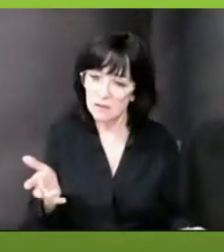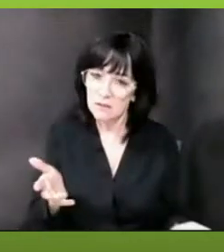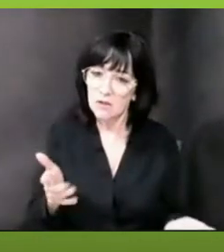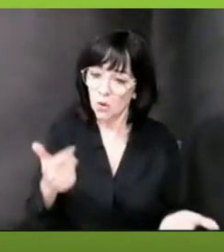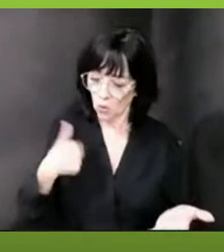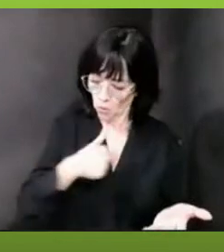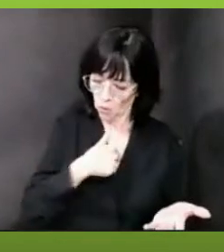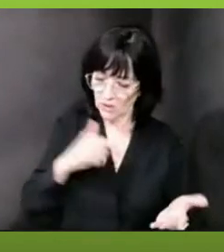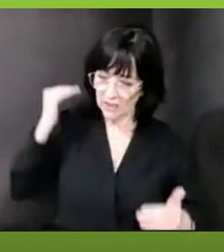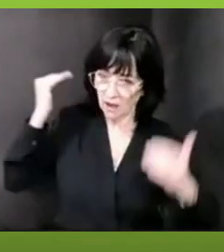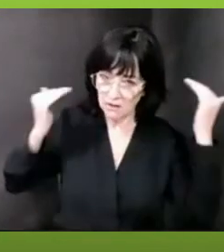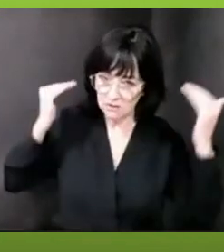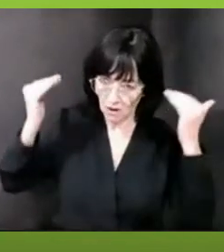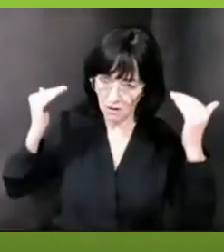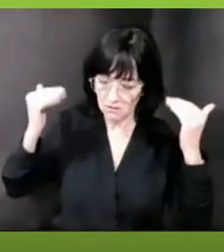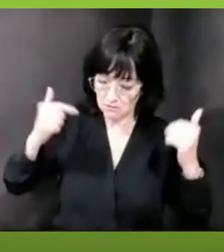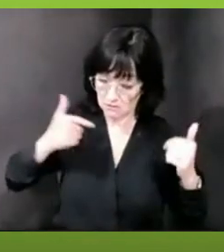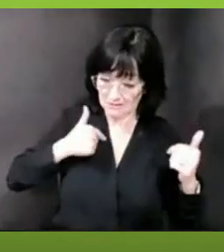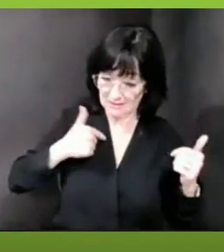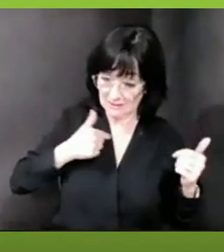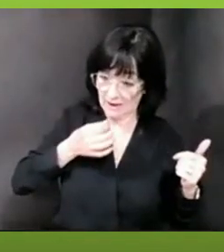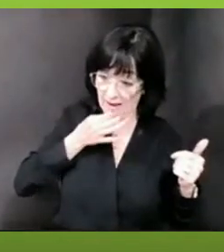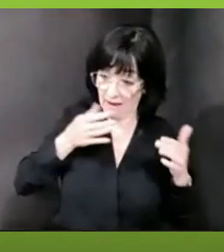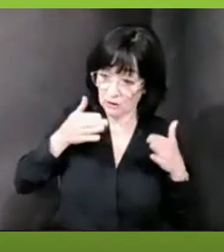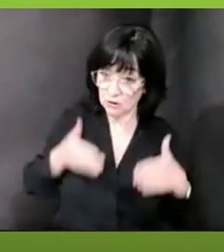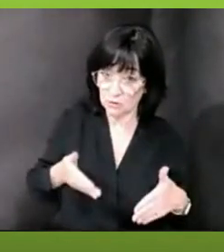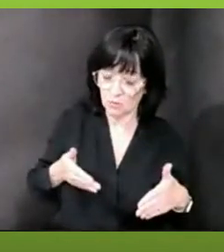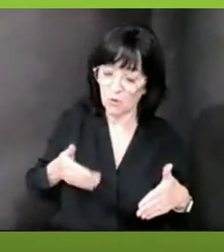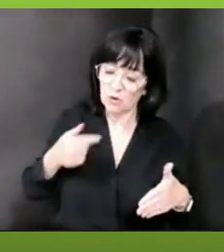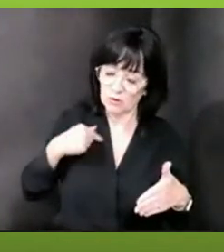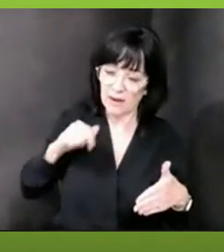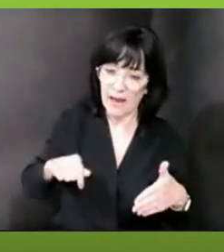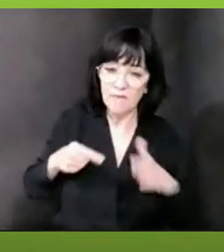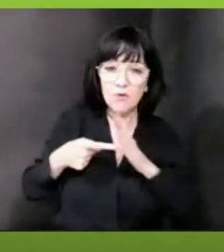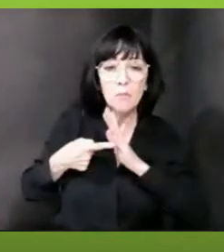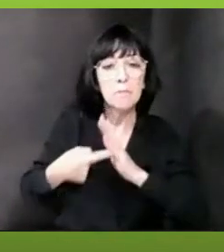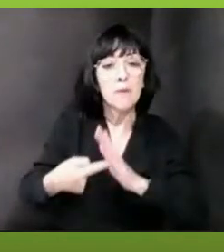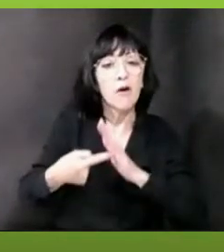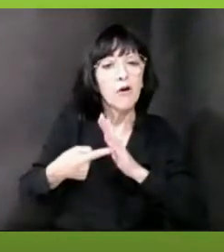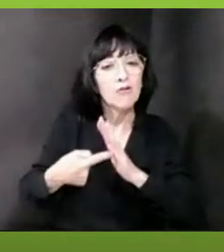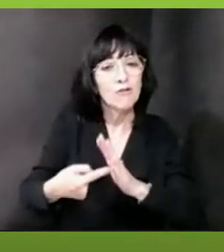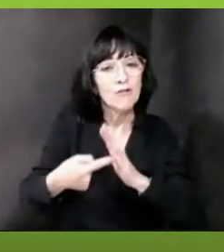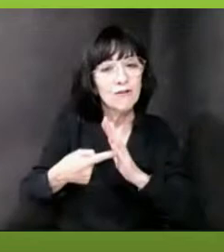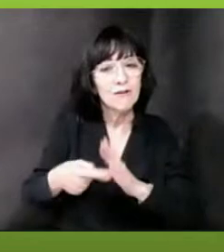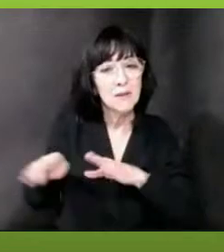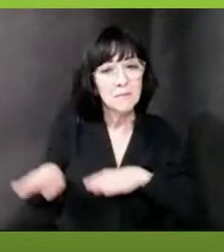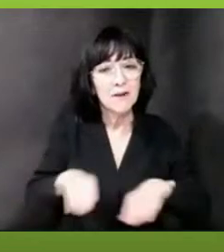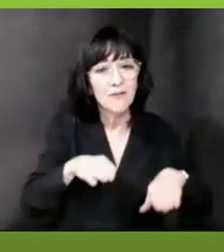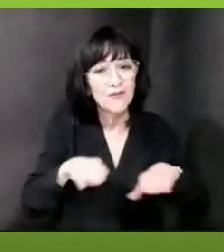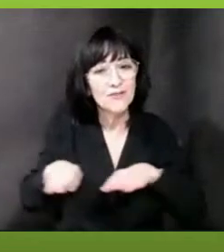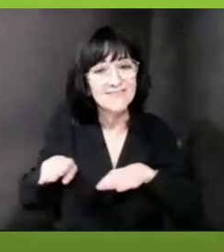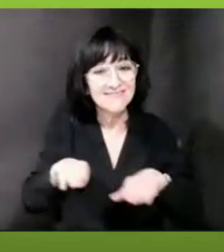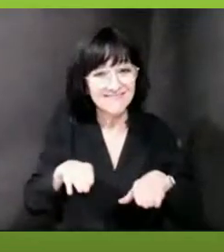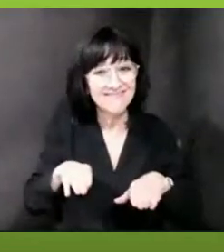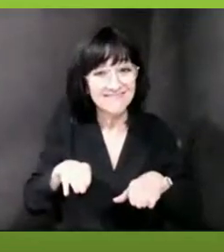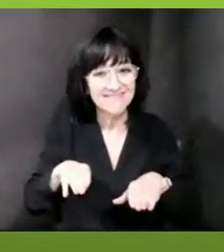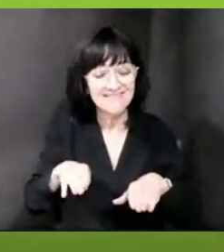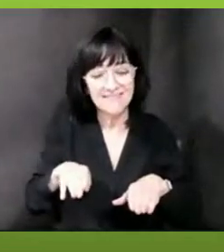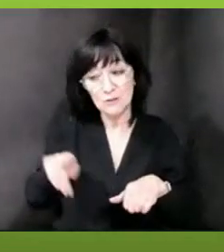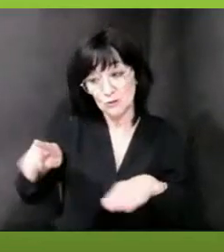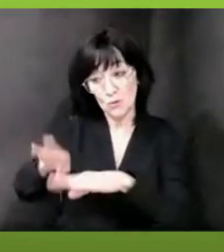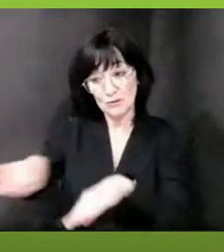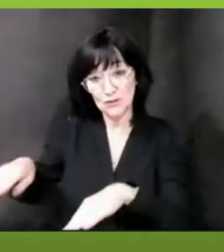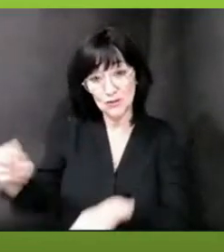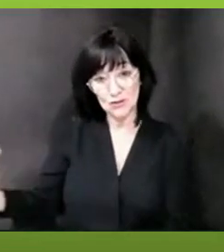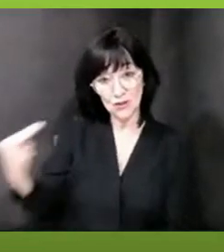we are supposed to be the experts, so we have to model our behavior. And Dr. Karen said that earlier, modeling our behaviors, right? So